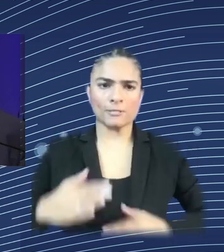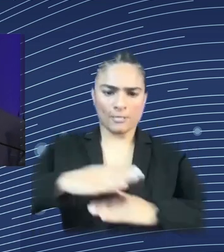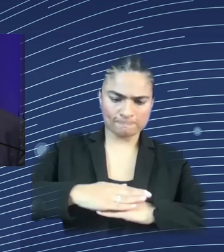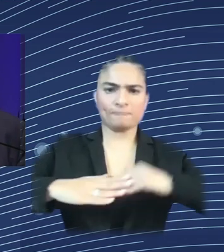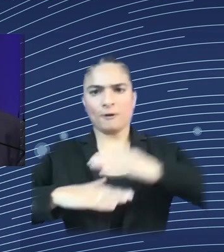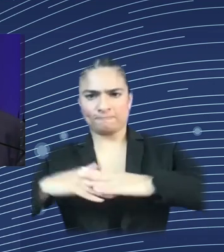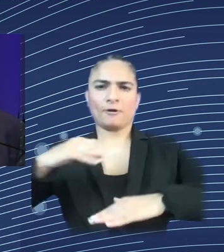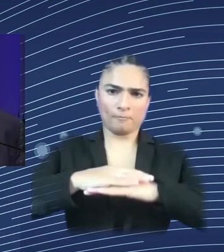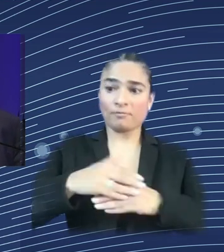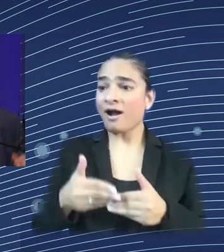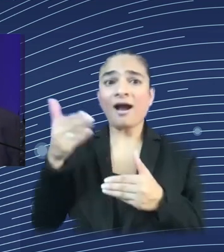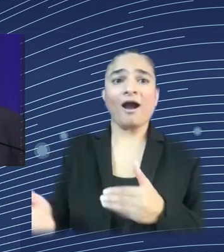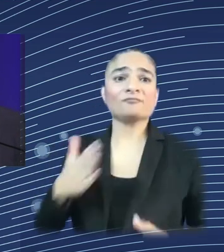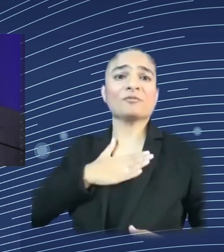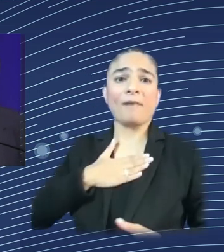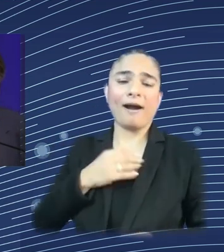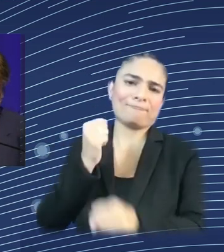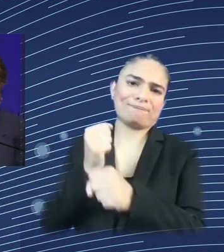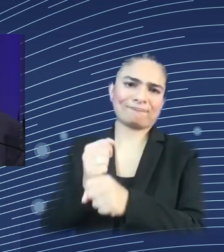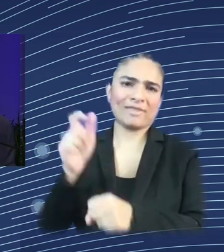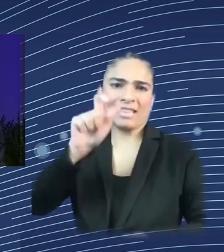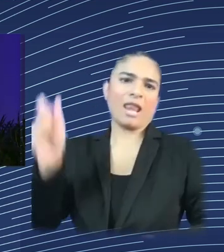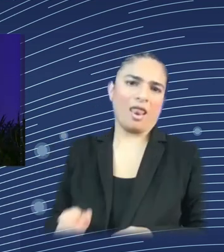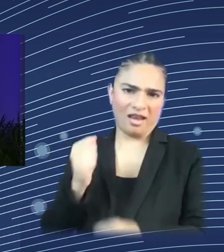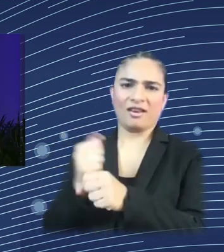negotiations, also involve the social partners and use